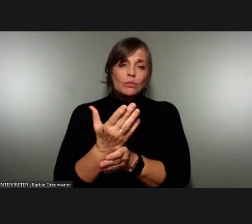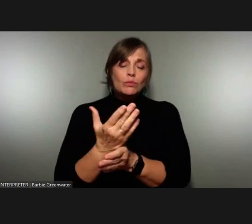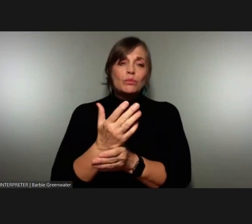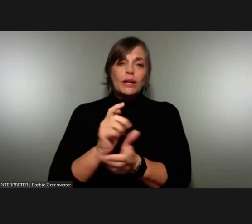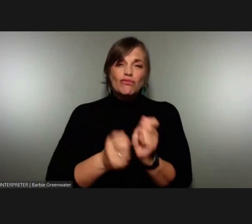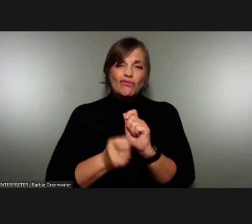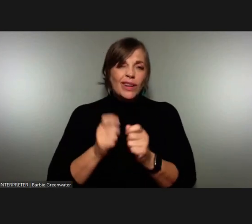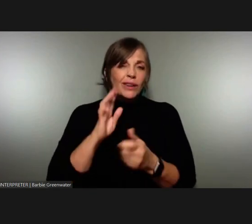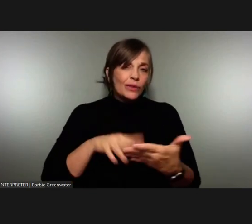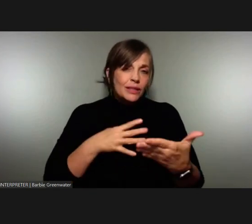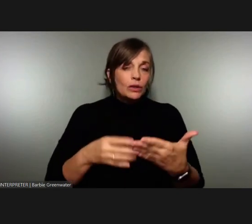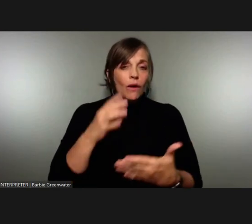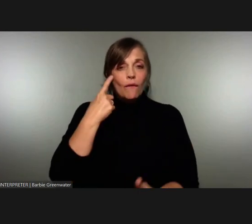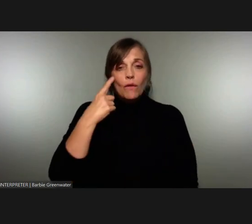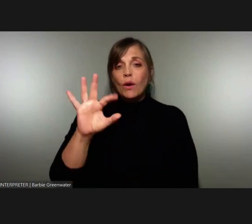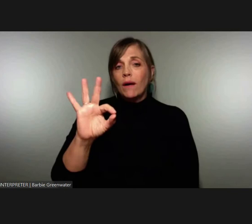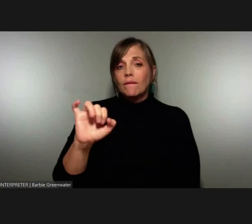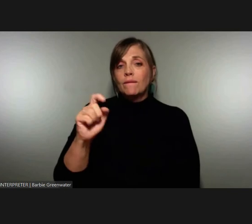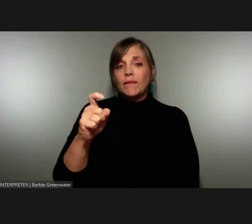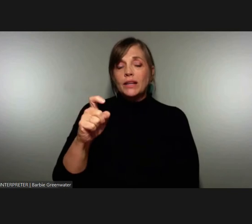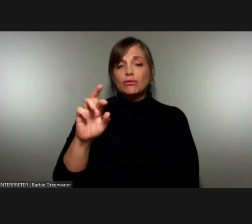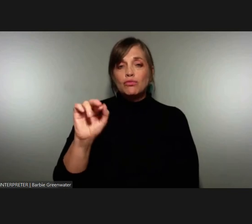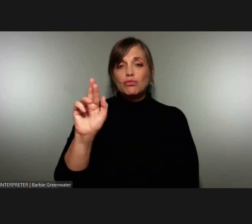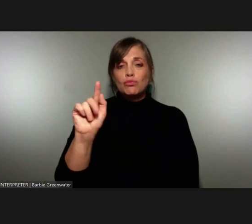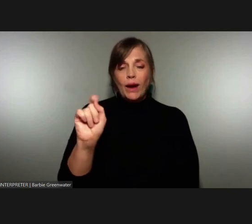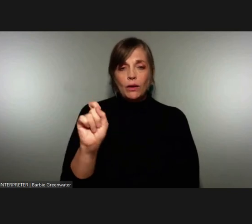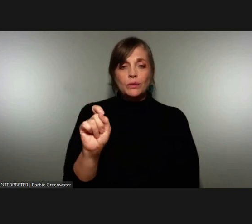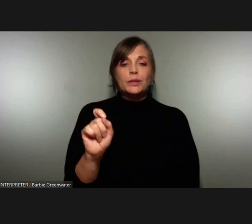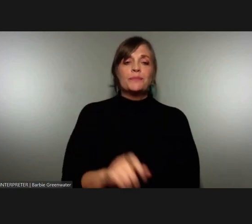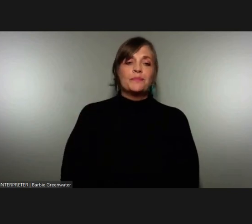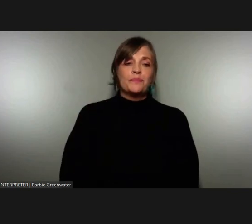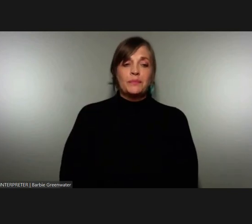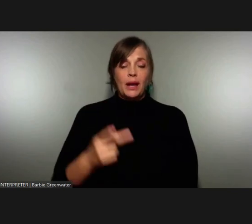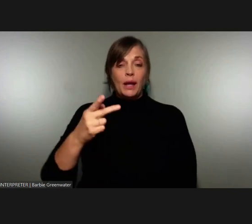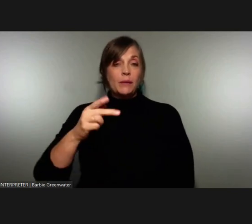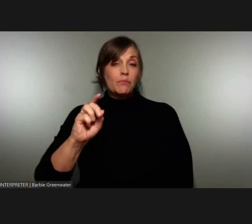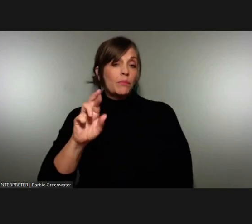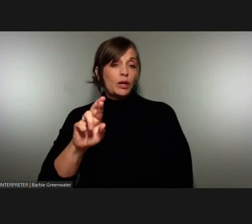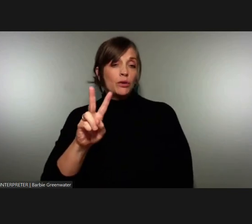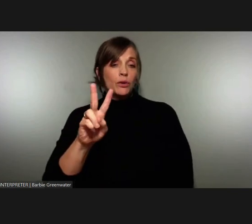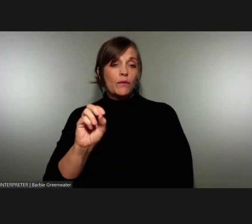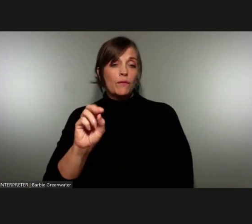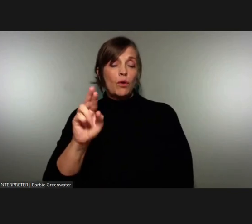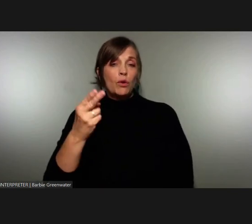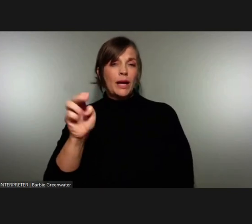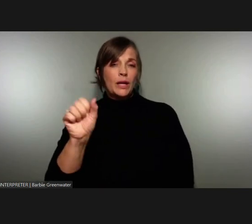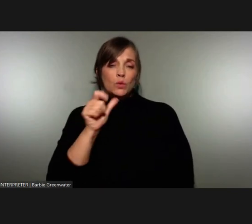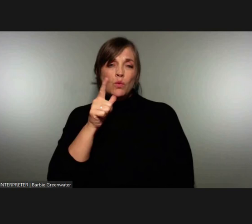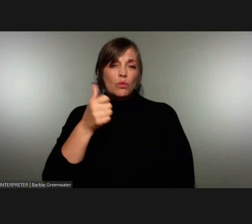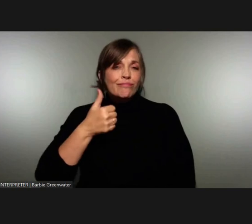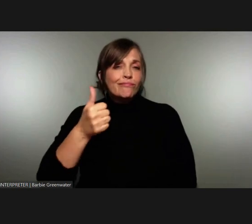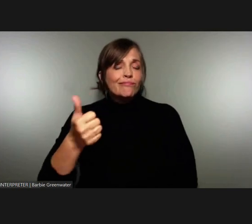system. Peter Voorhees, who is a transit planning manager with AECom and is leading this project for TARTA,